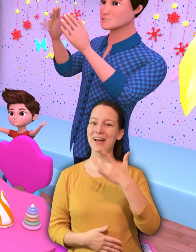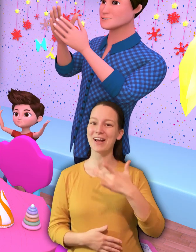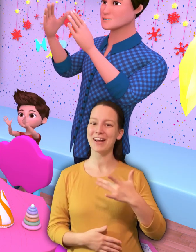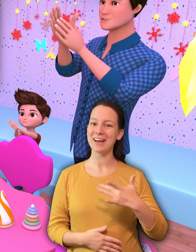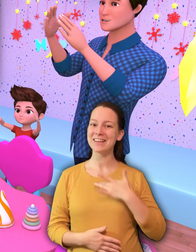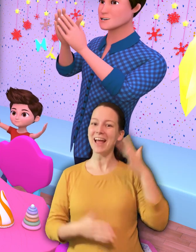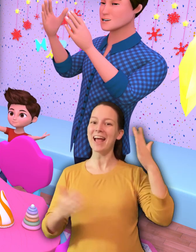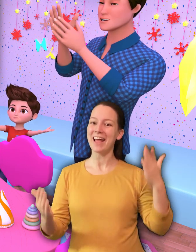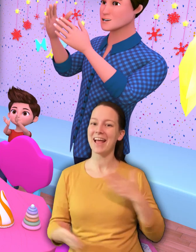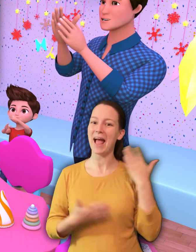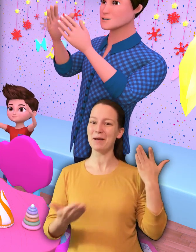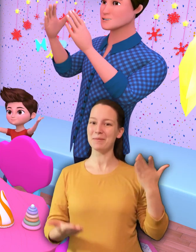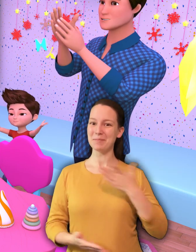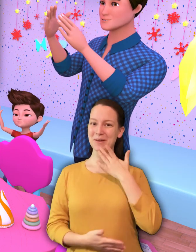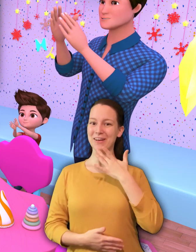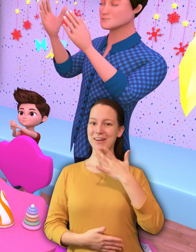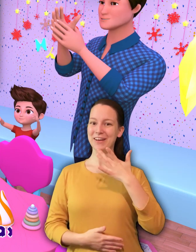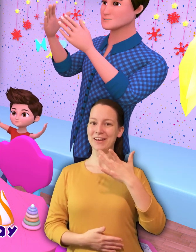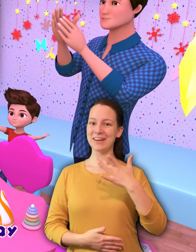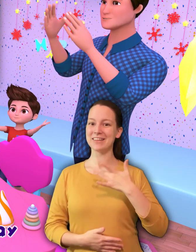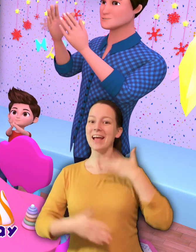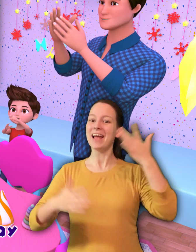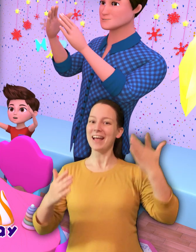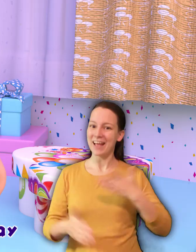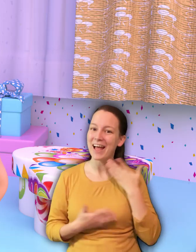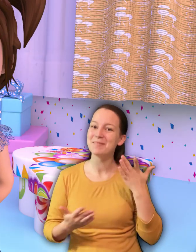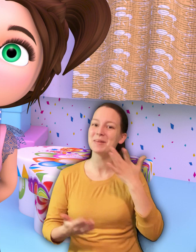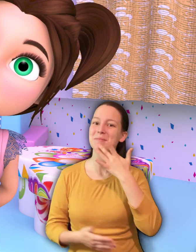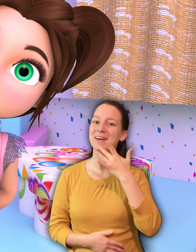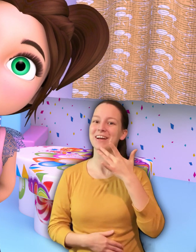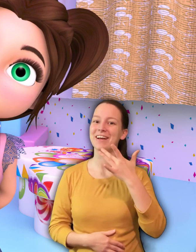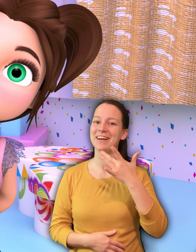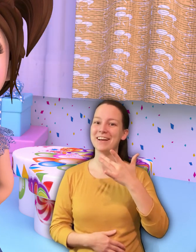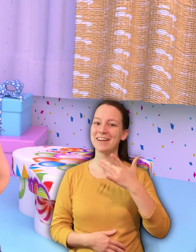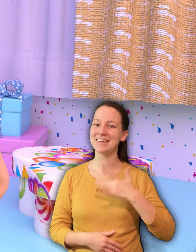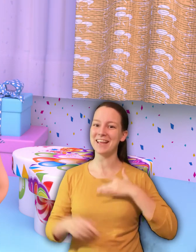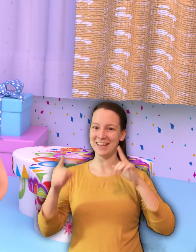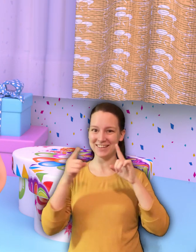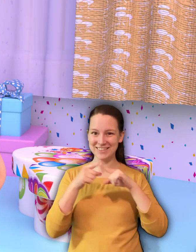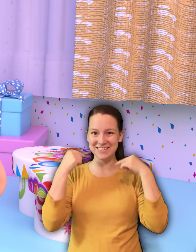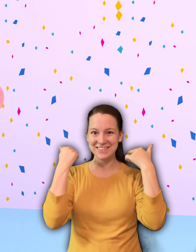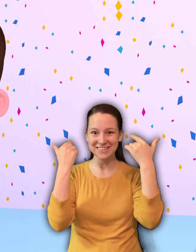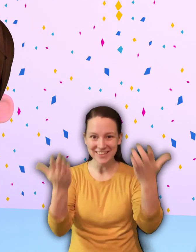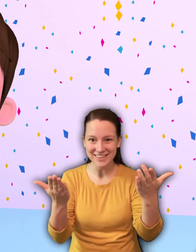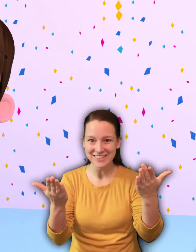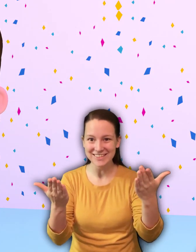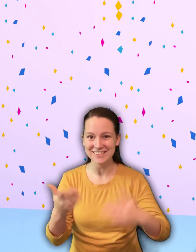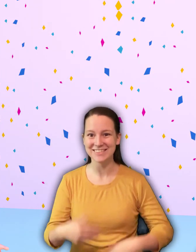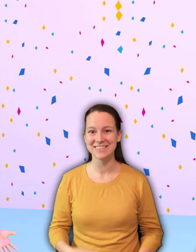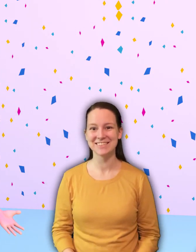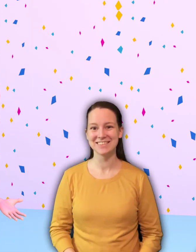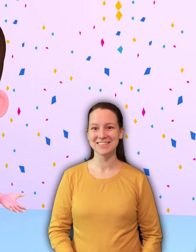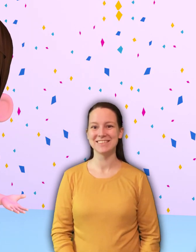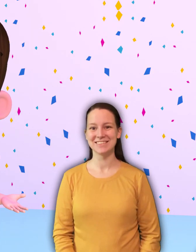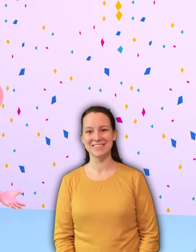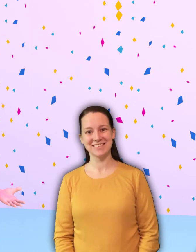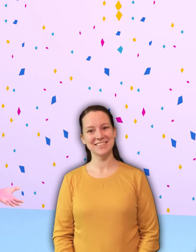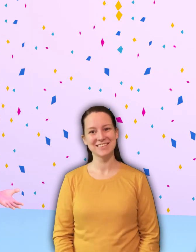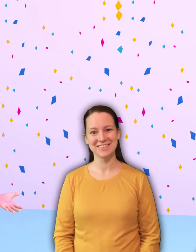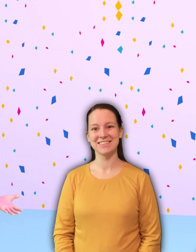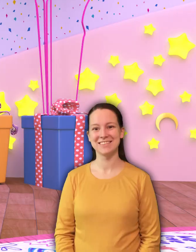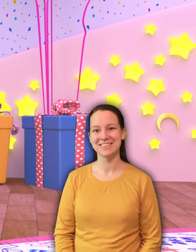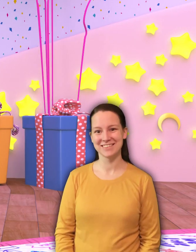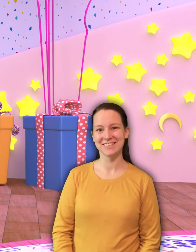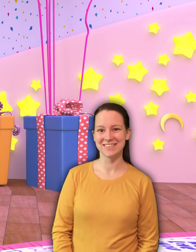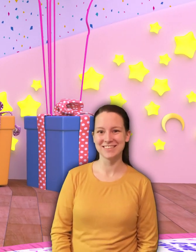happy birthday happy birthday happy birthday to you